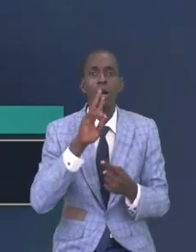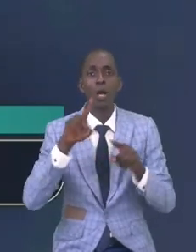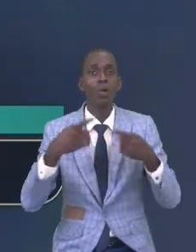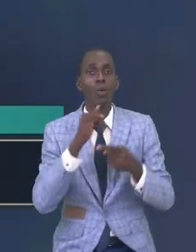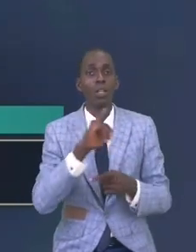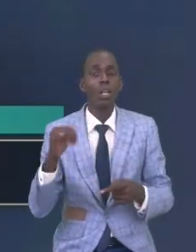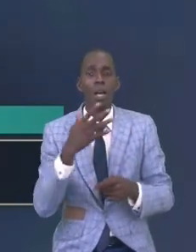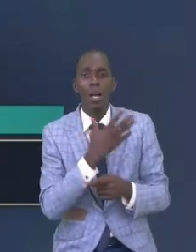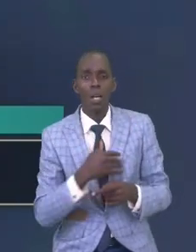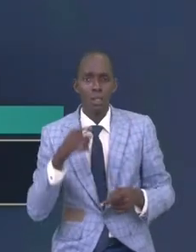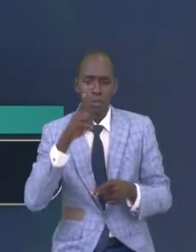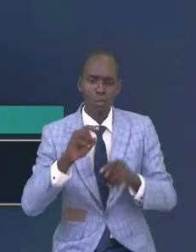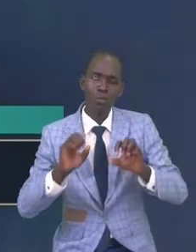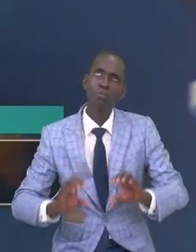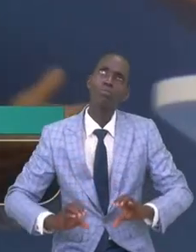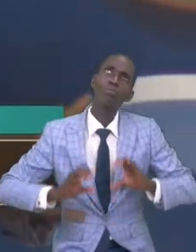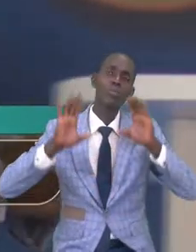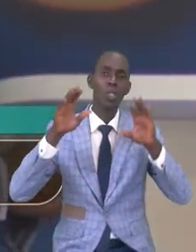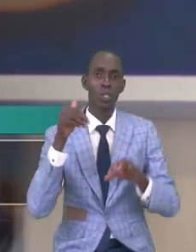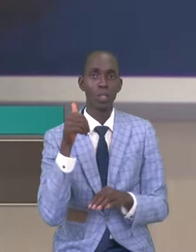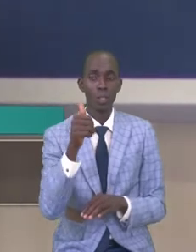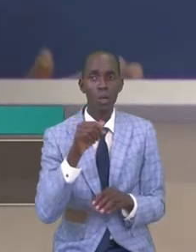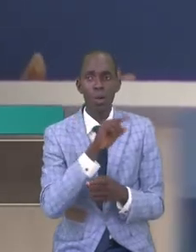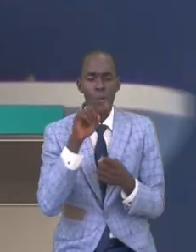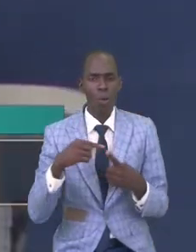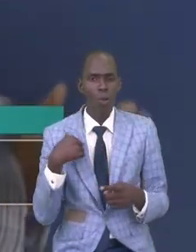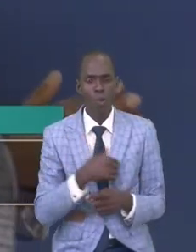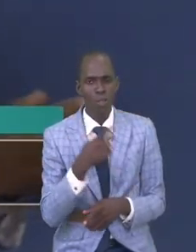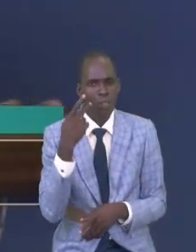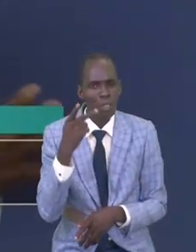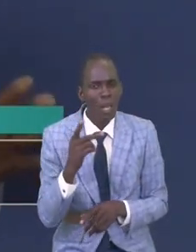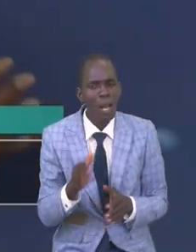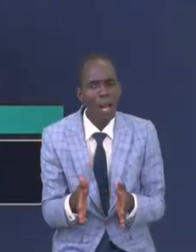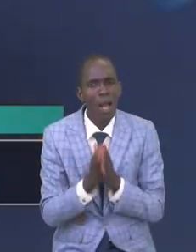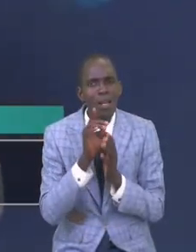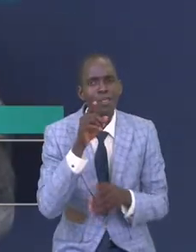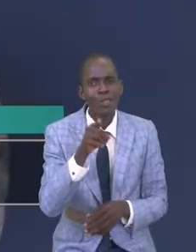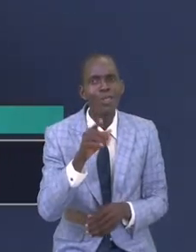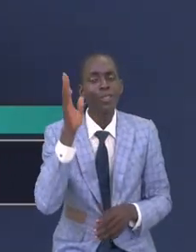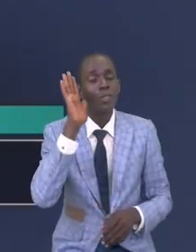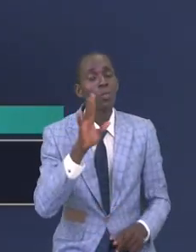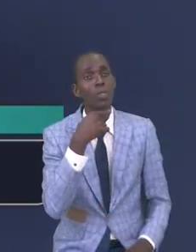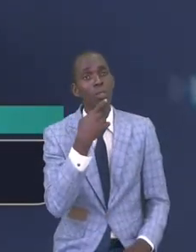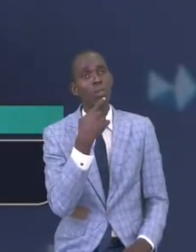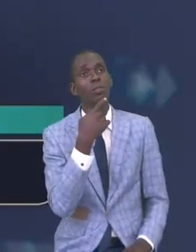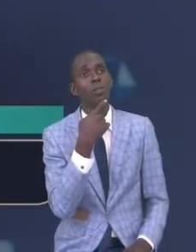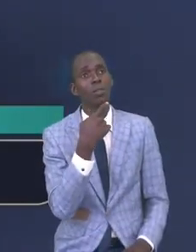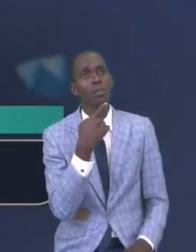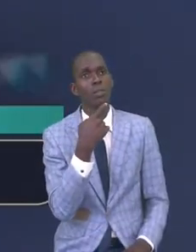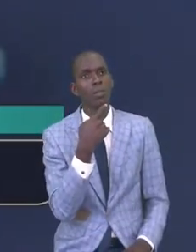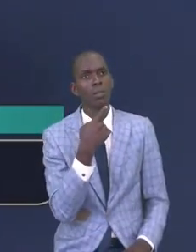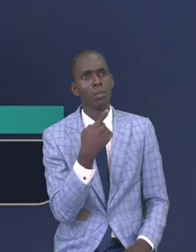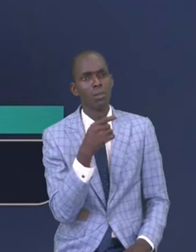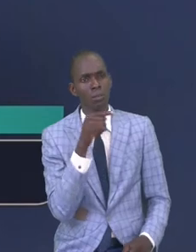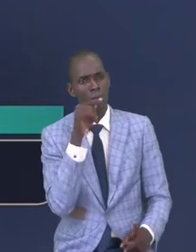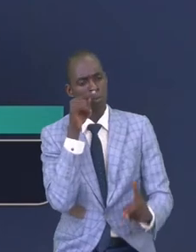you commit yourself, when they see you and they ask you, you will say